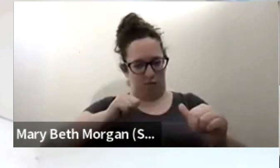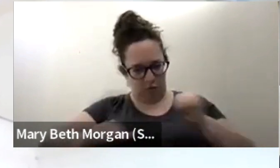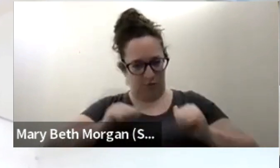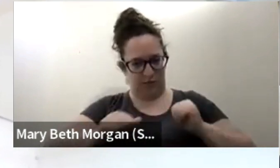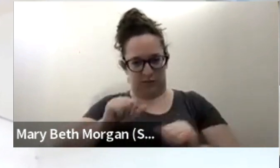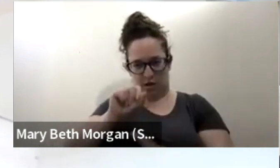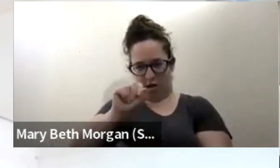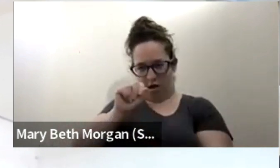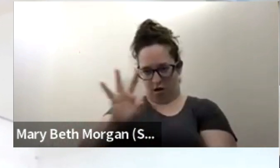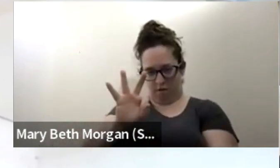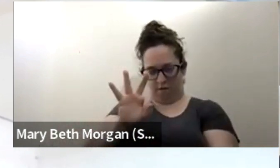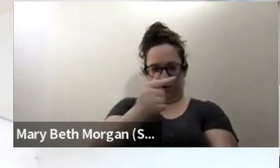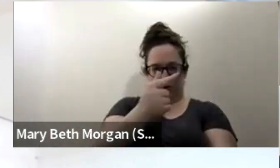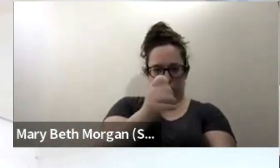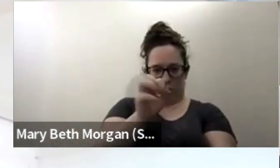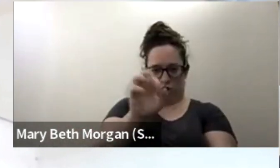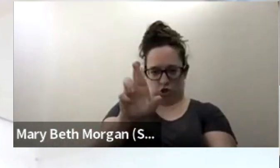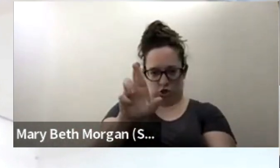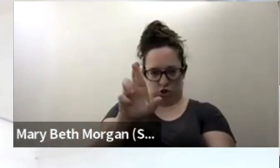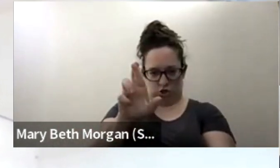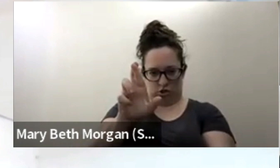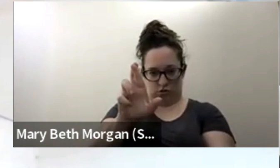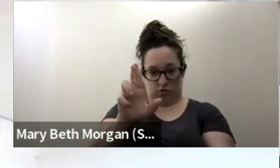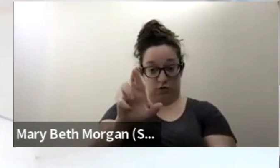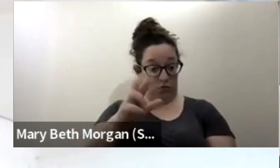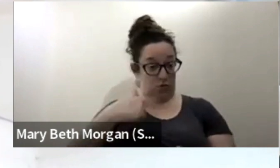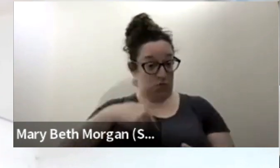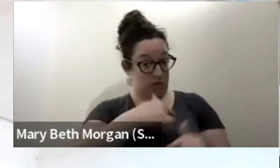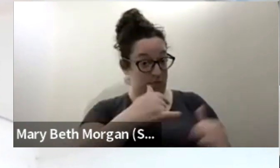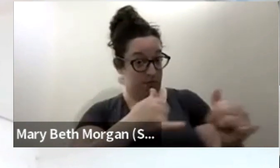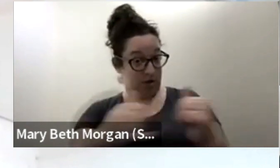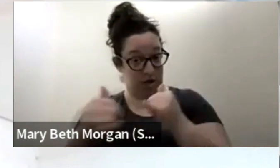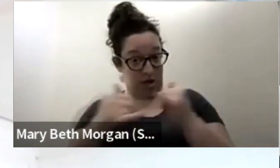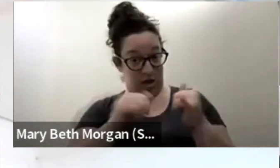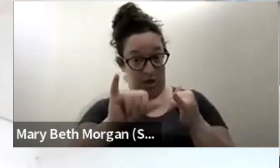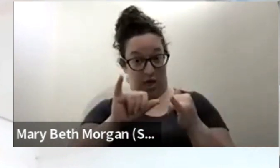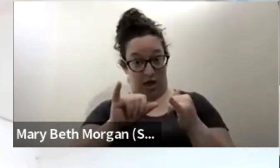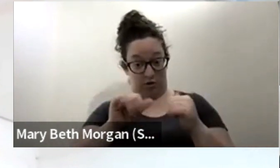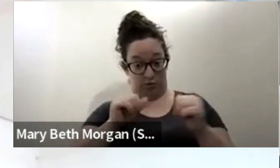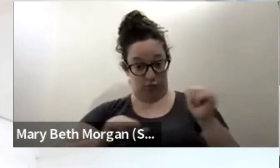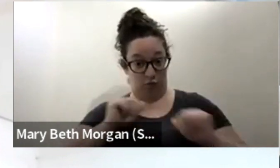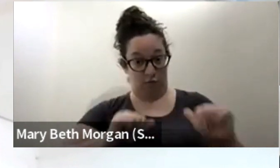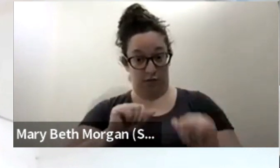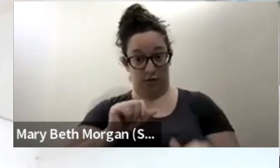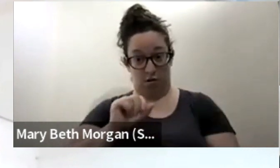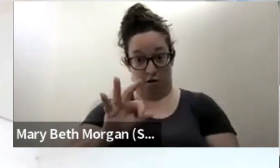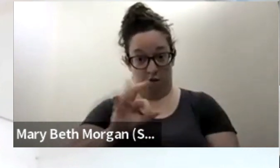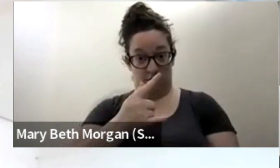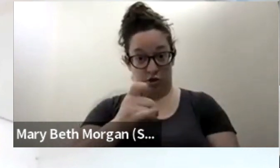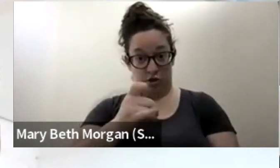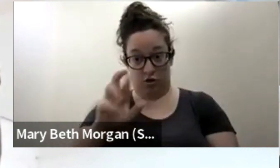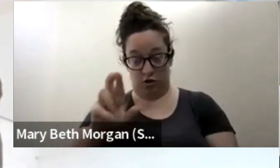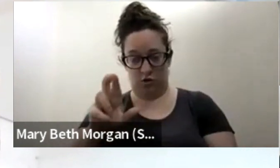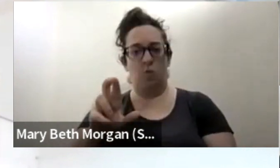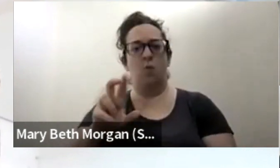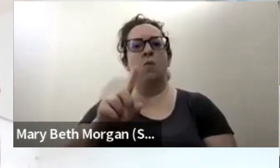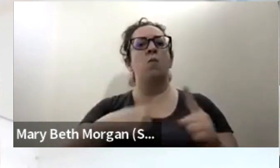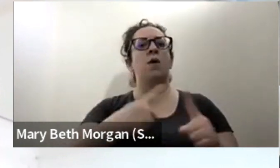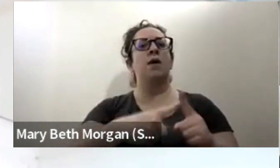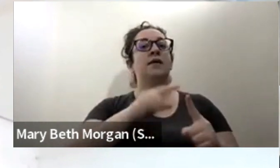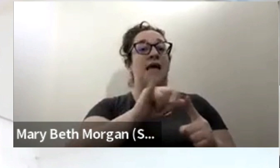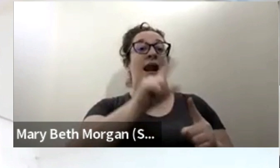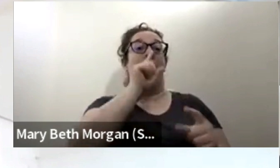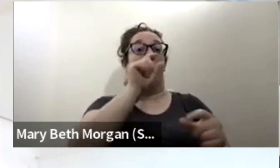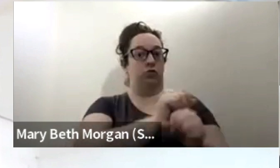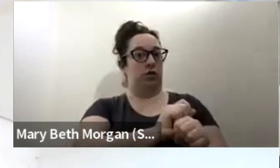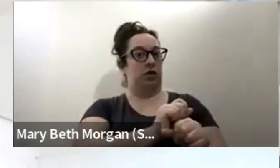and so when we play with that ourselves, when is that an expression of performance of